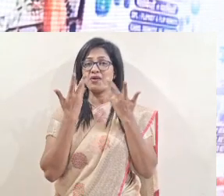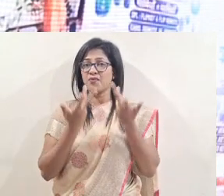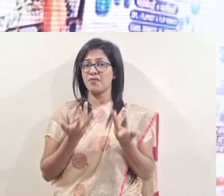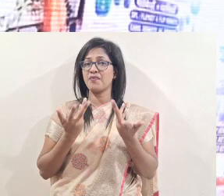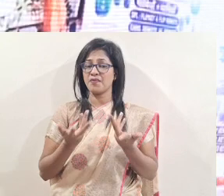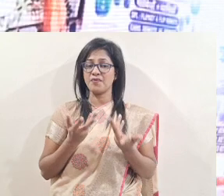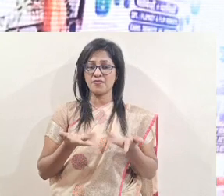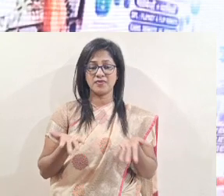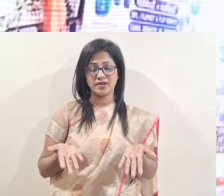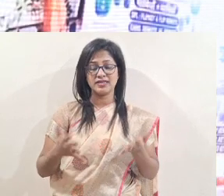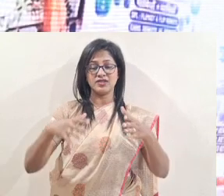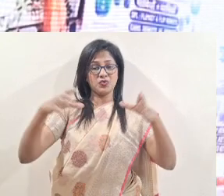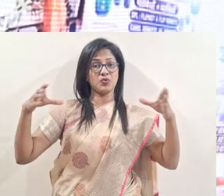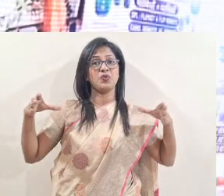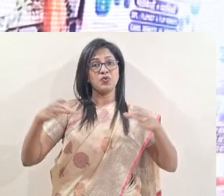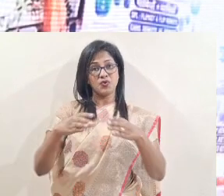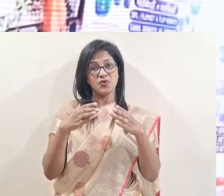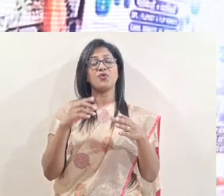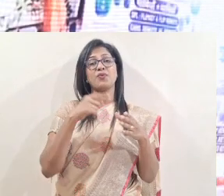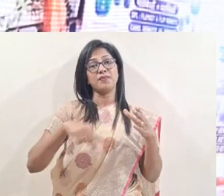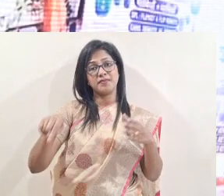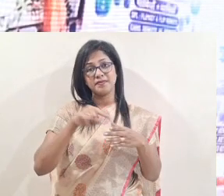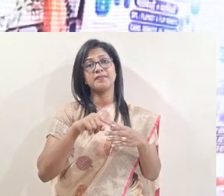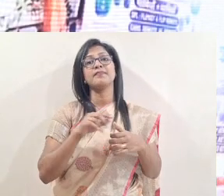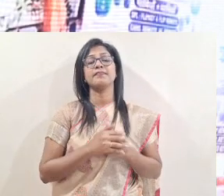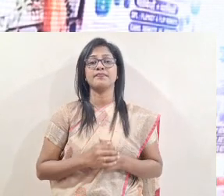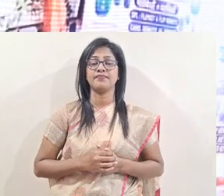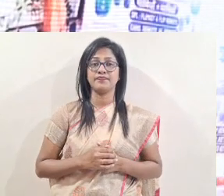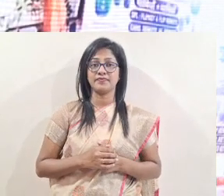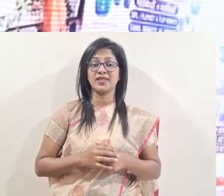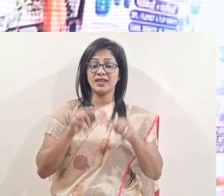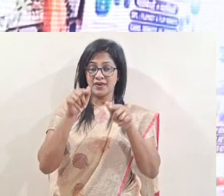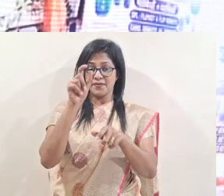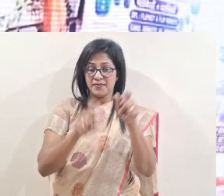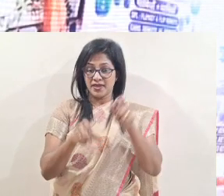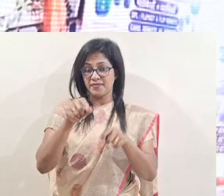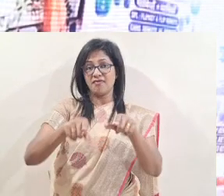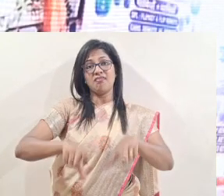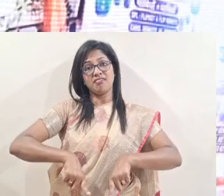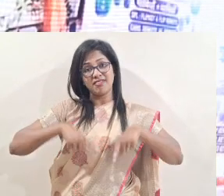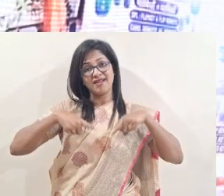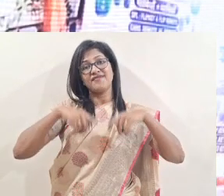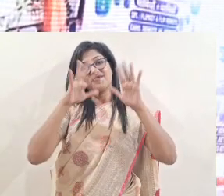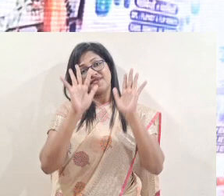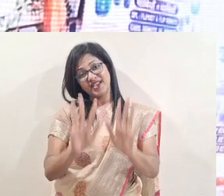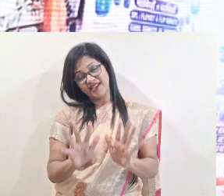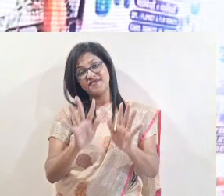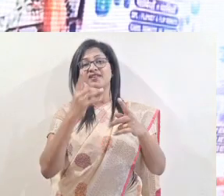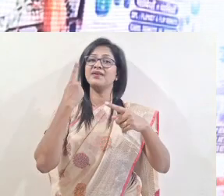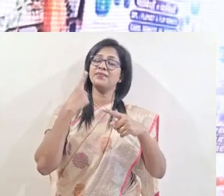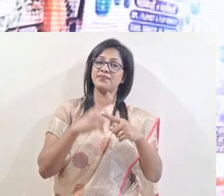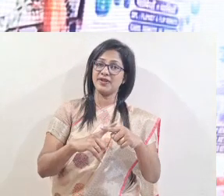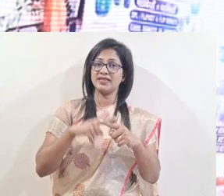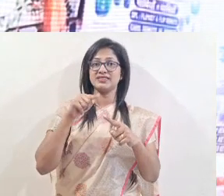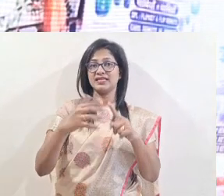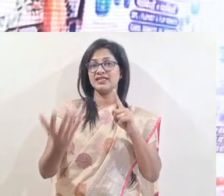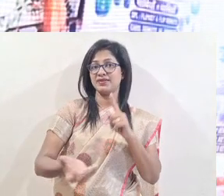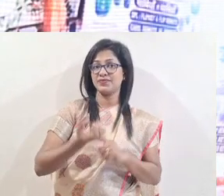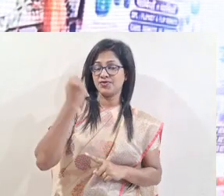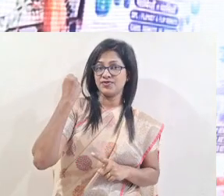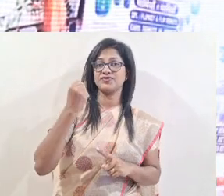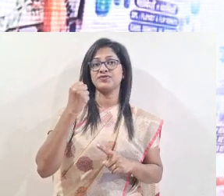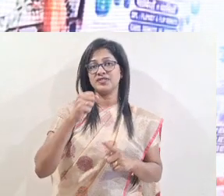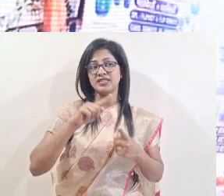economic sector where people are actually living there, as well as they are getting their opportunities of